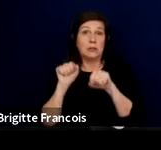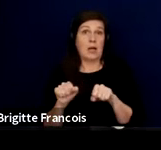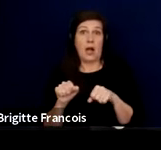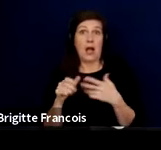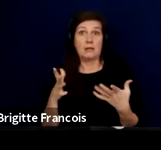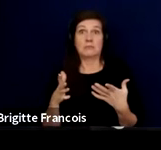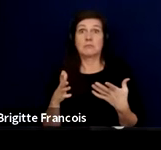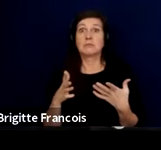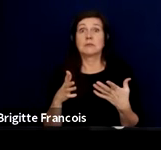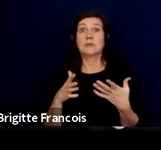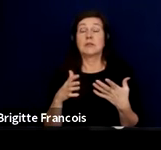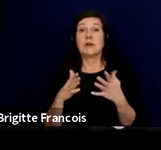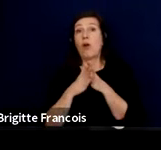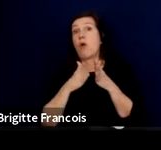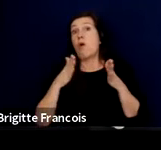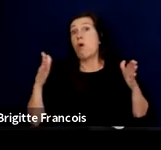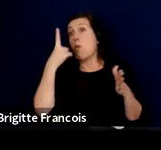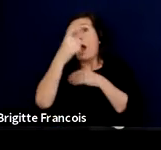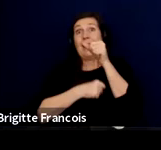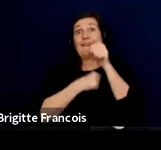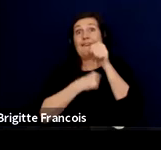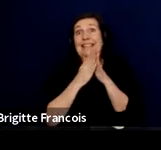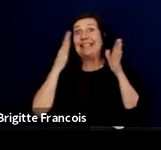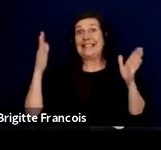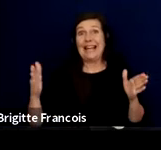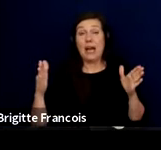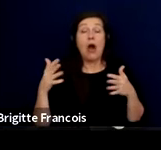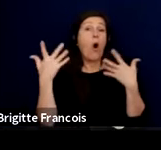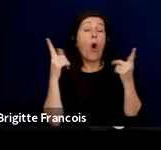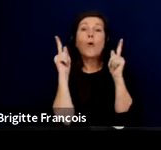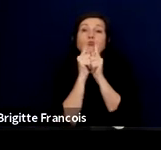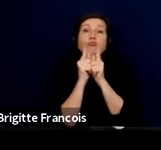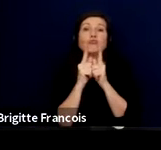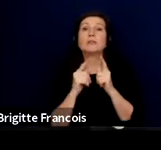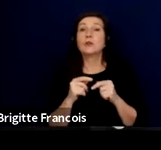and it could also be 1 or 2 meetings.